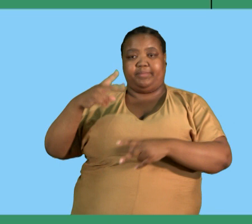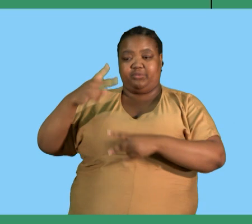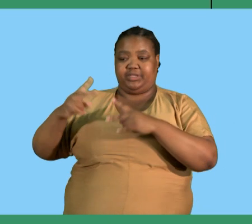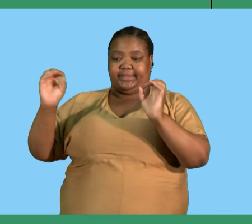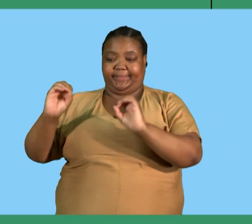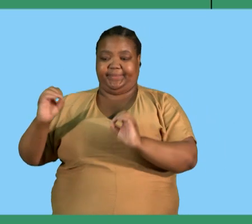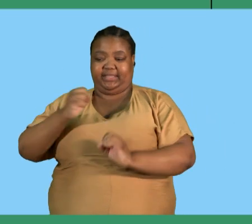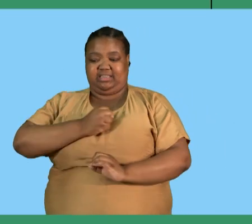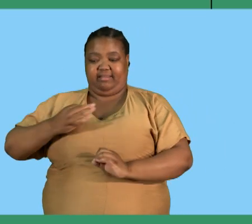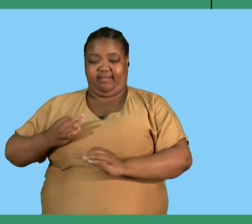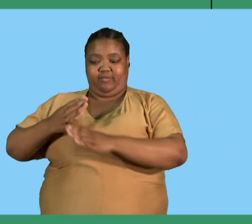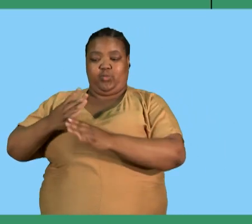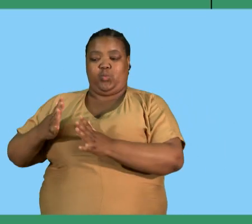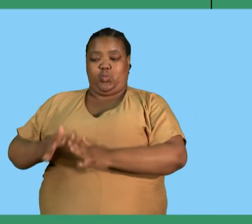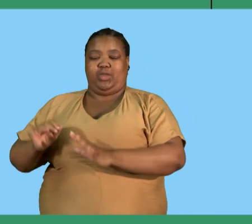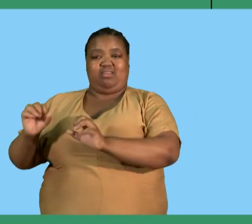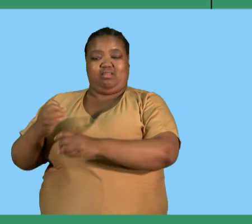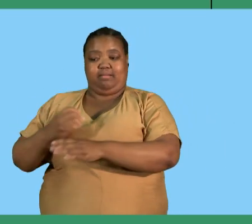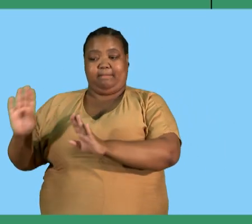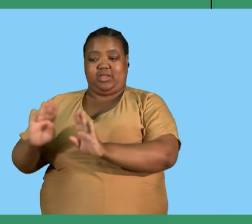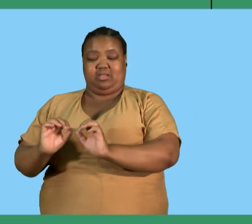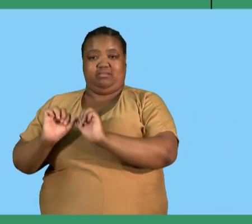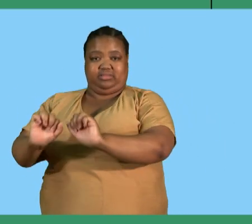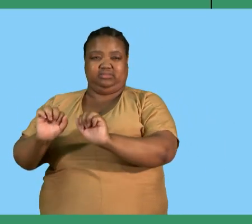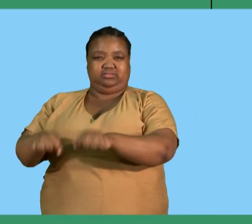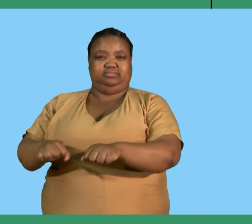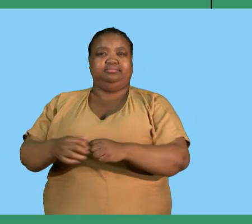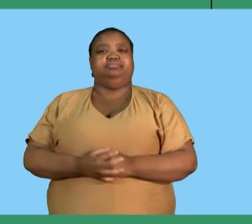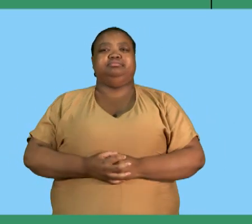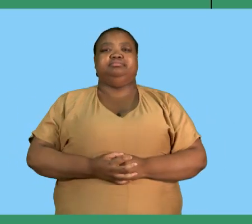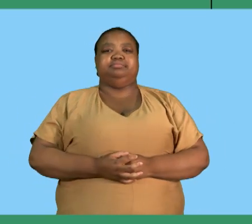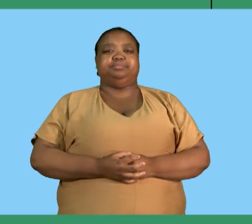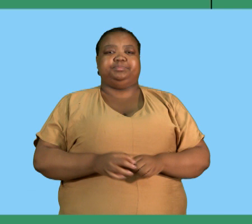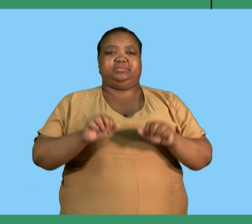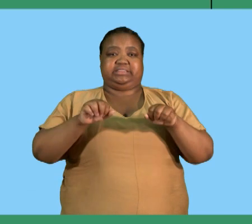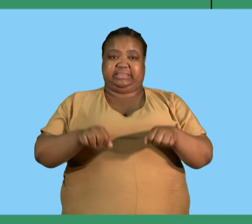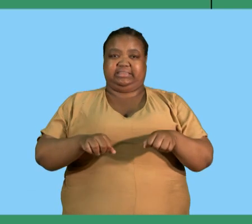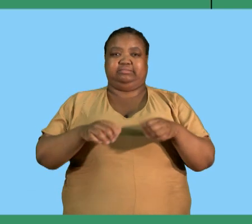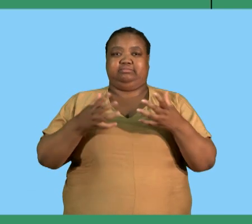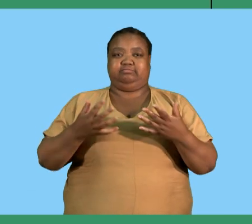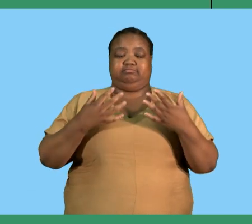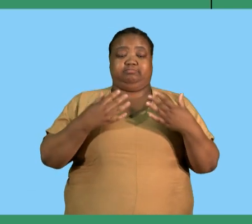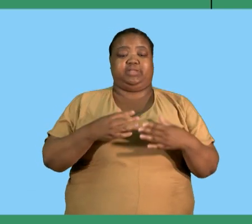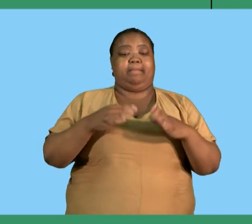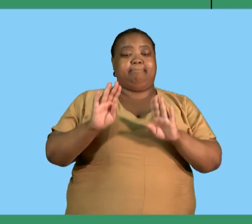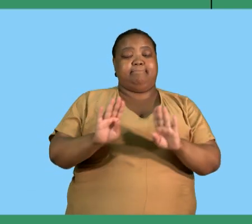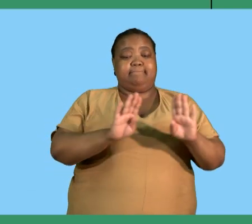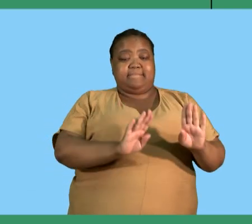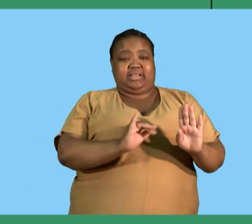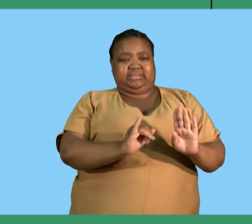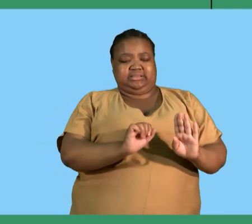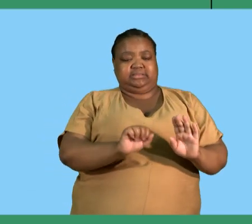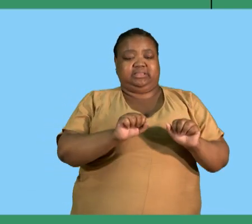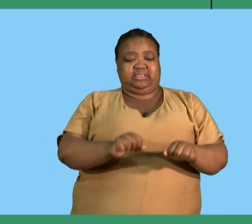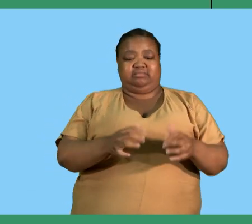Unethical behavior is when the business acts with a different set of values of what is morally acceptable.